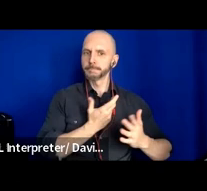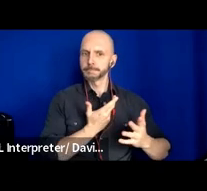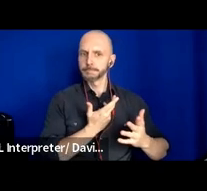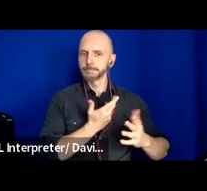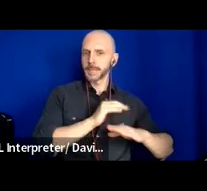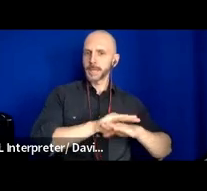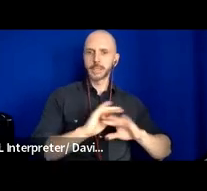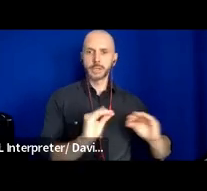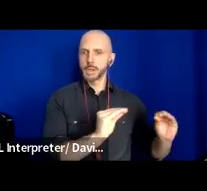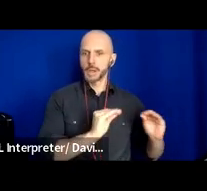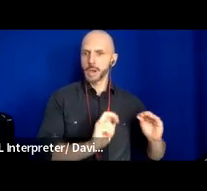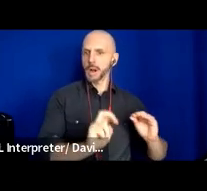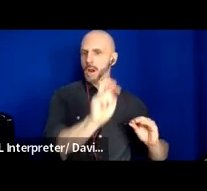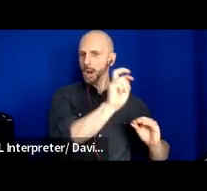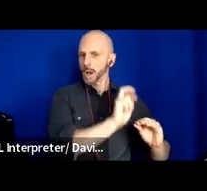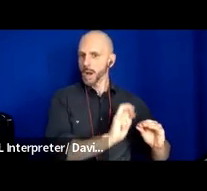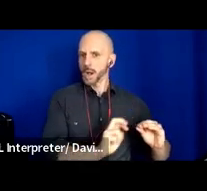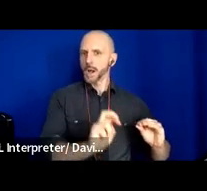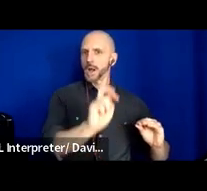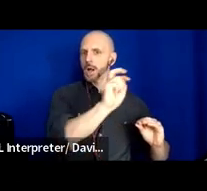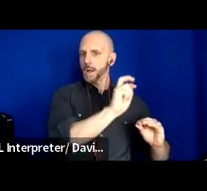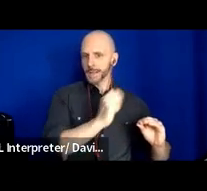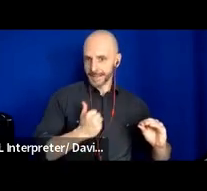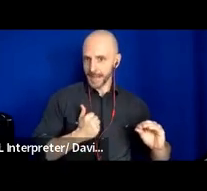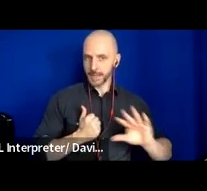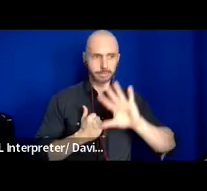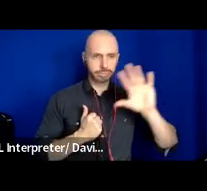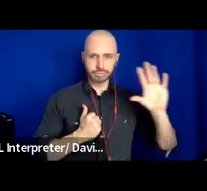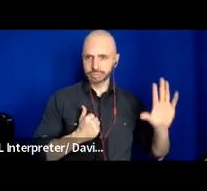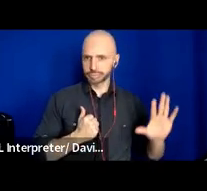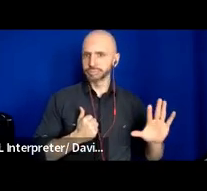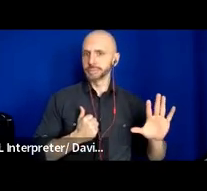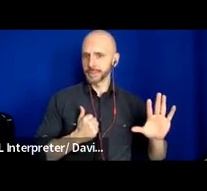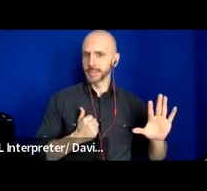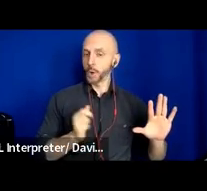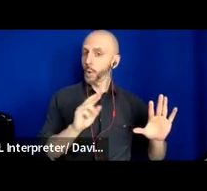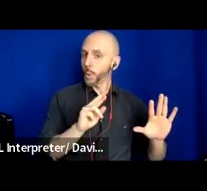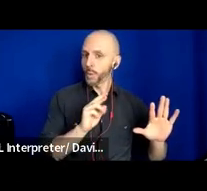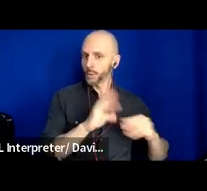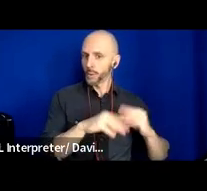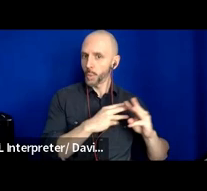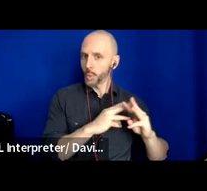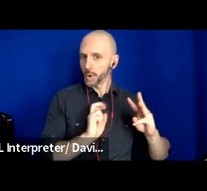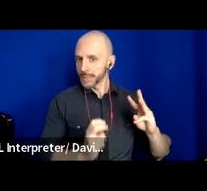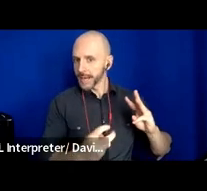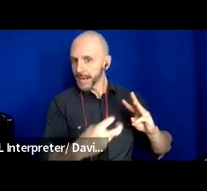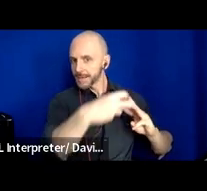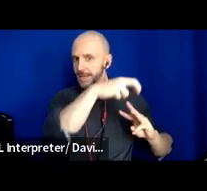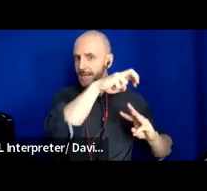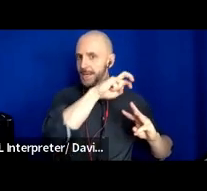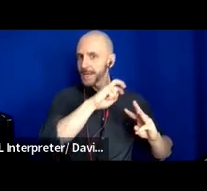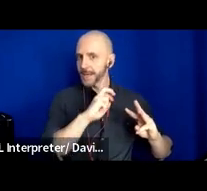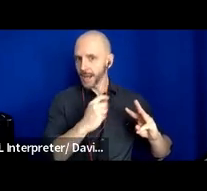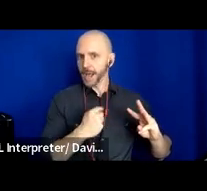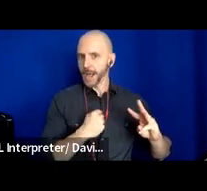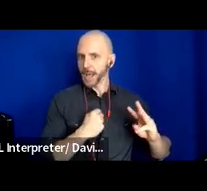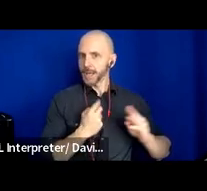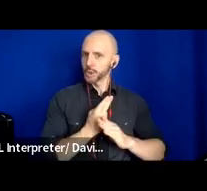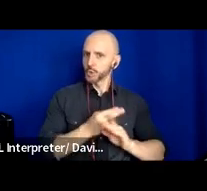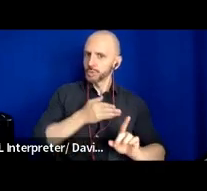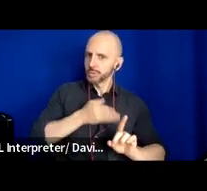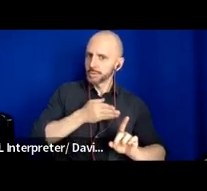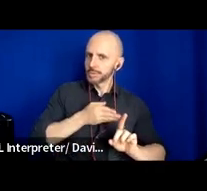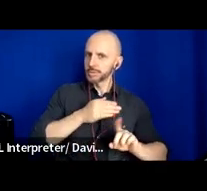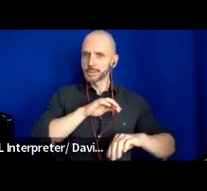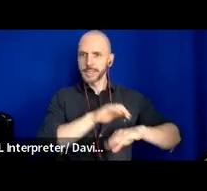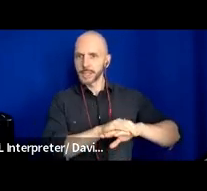the country, this country, but also when I move around the world, right, that so many things work for me. So English is a very